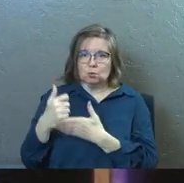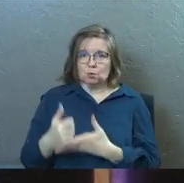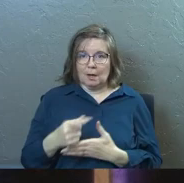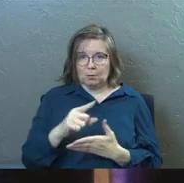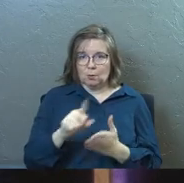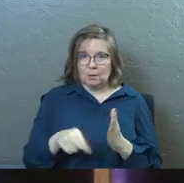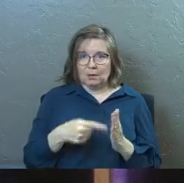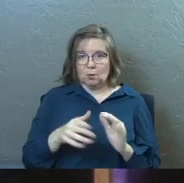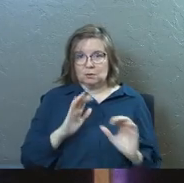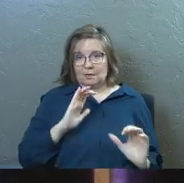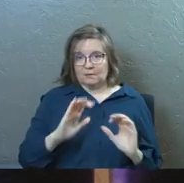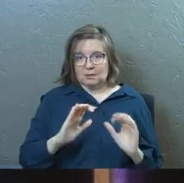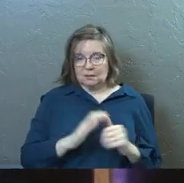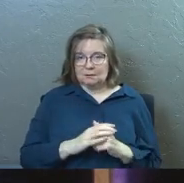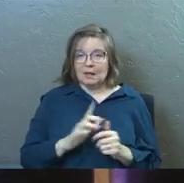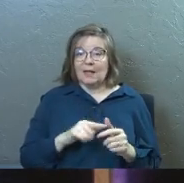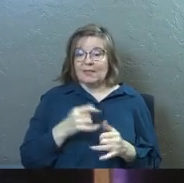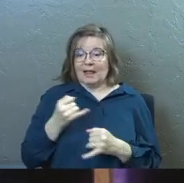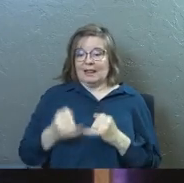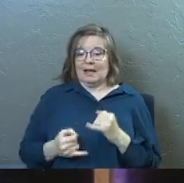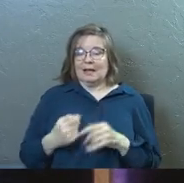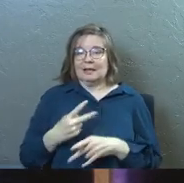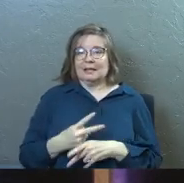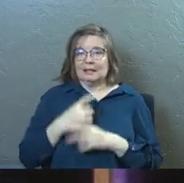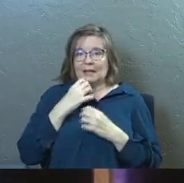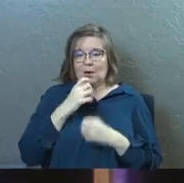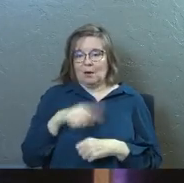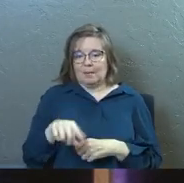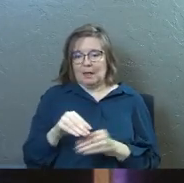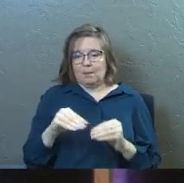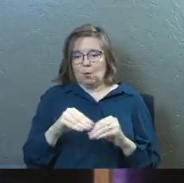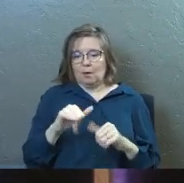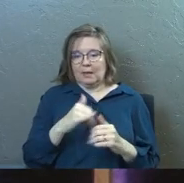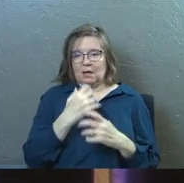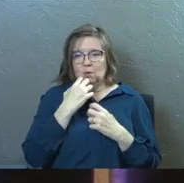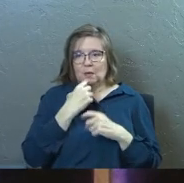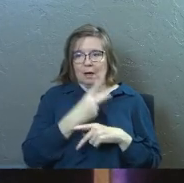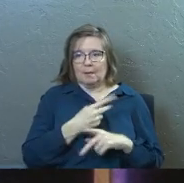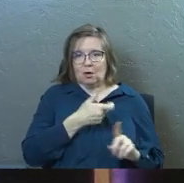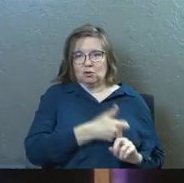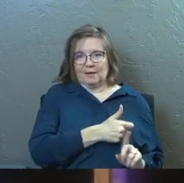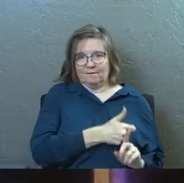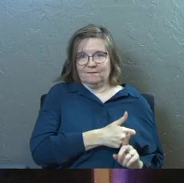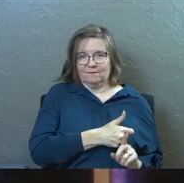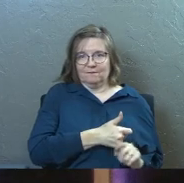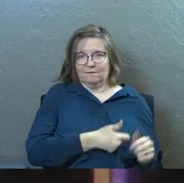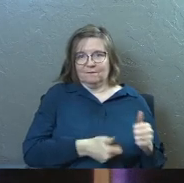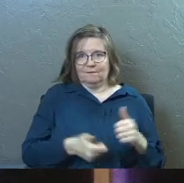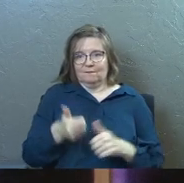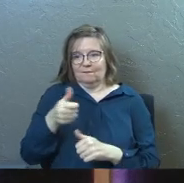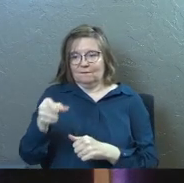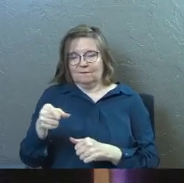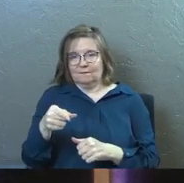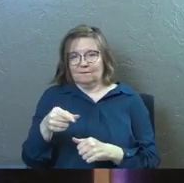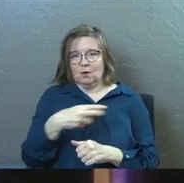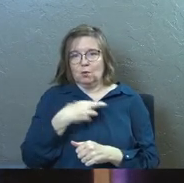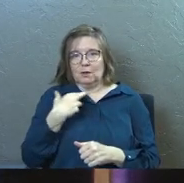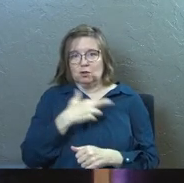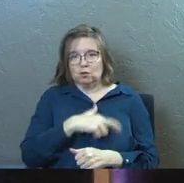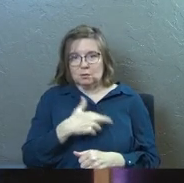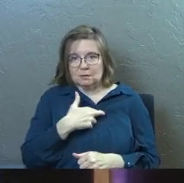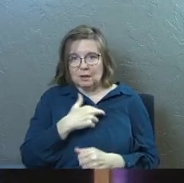help you in those conversations. And then lastly, care about them more than you care about yourself. Risk your reputation at